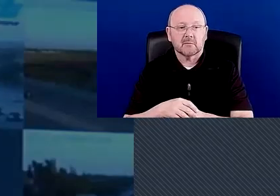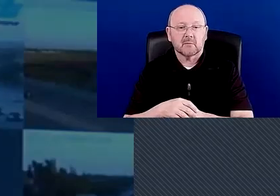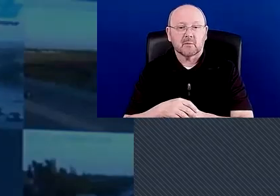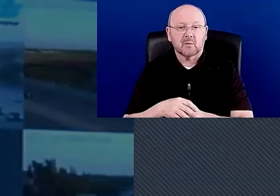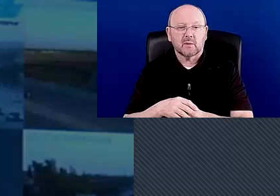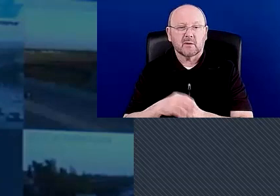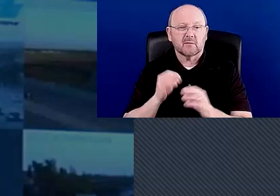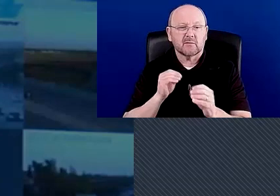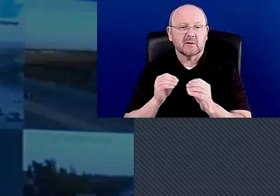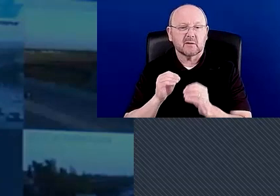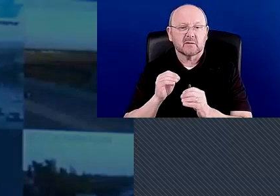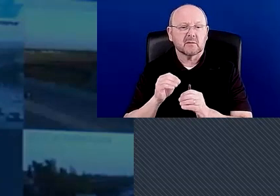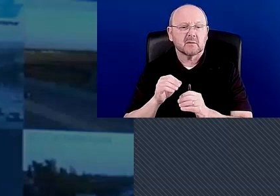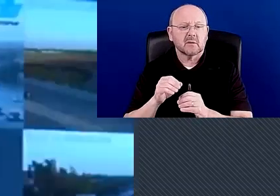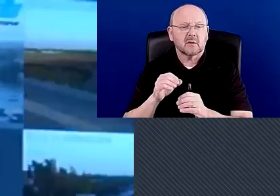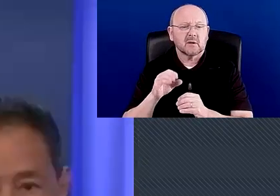it.